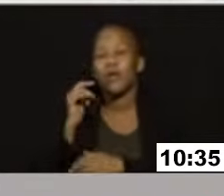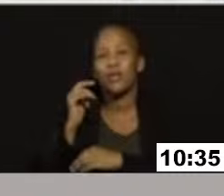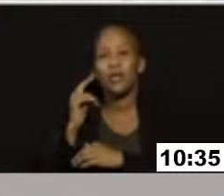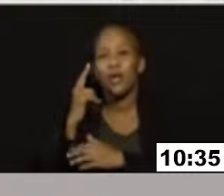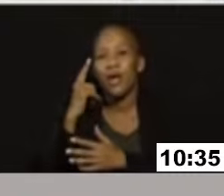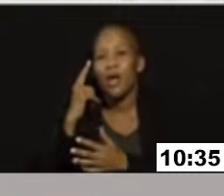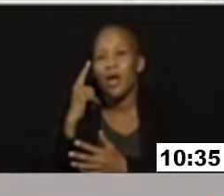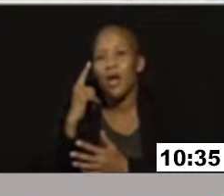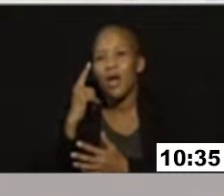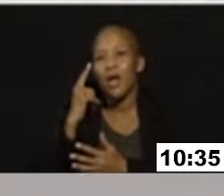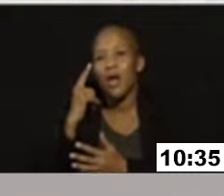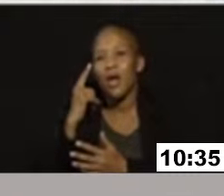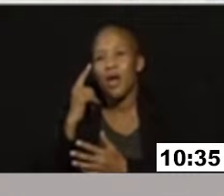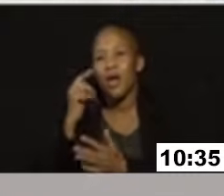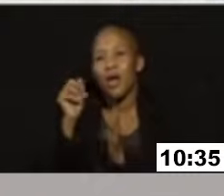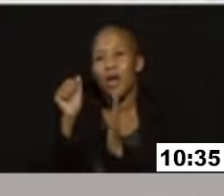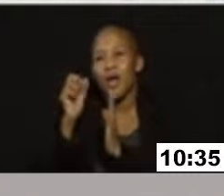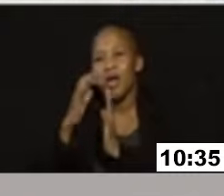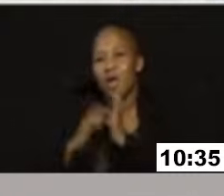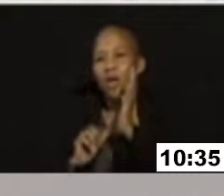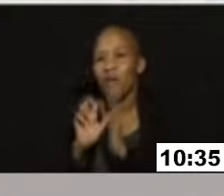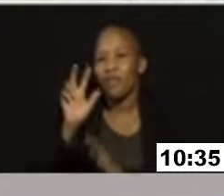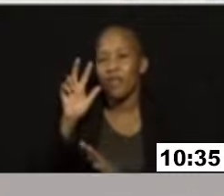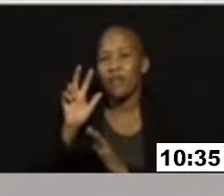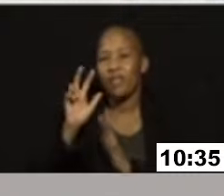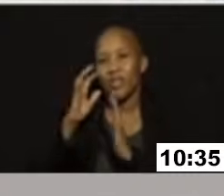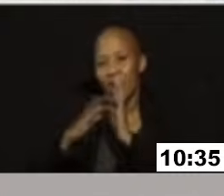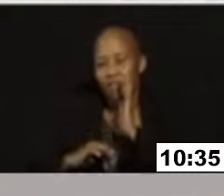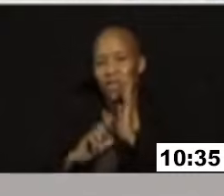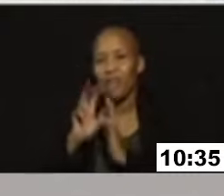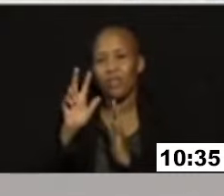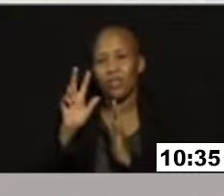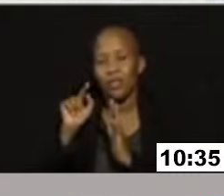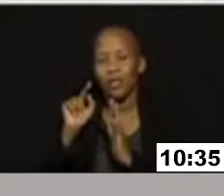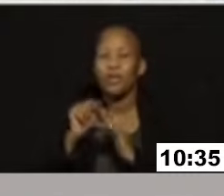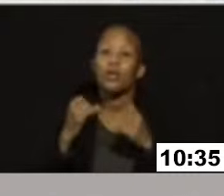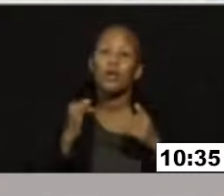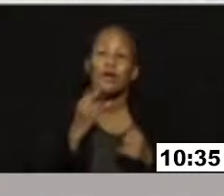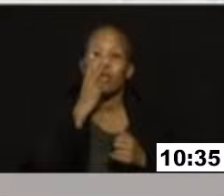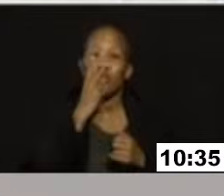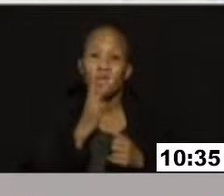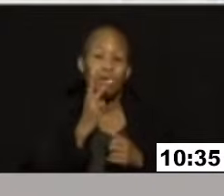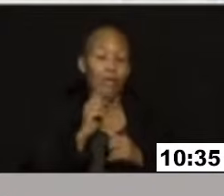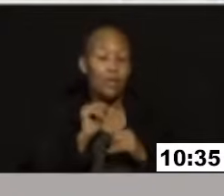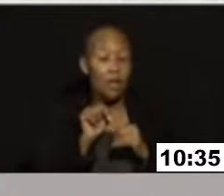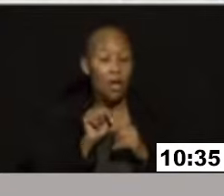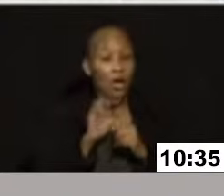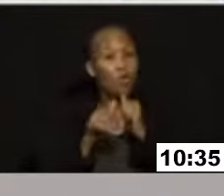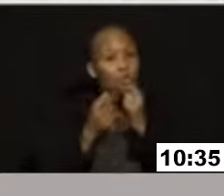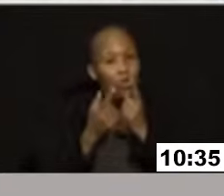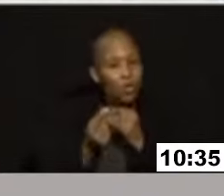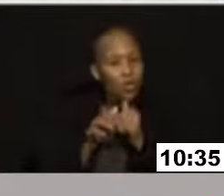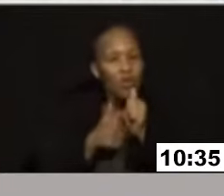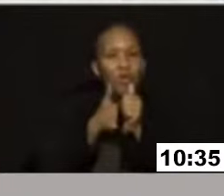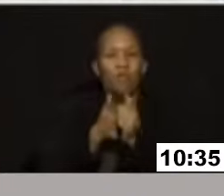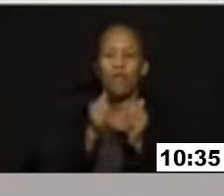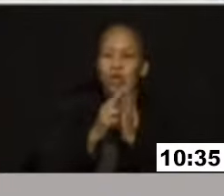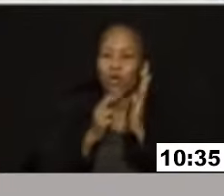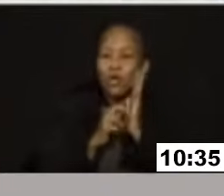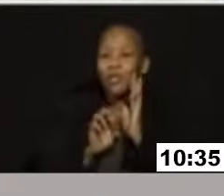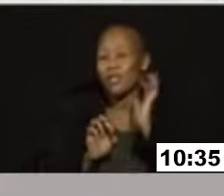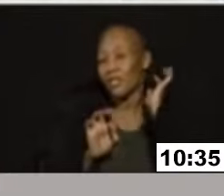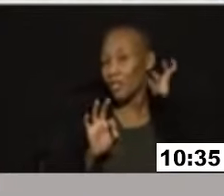see in paragraph 3, this application was made in terms of Regulation A3, read to the